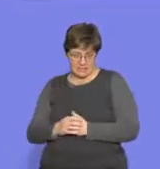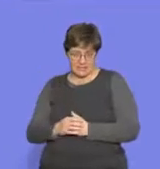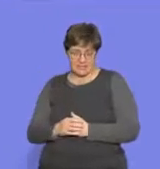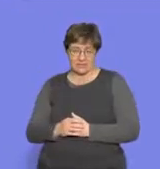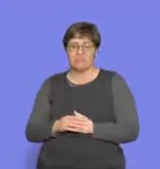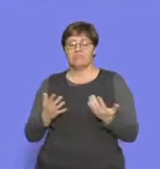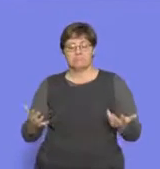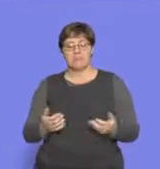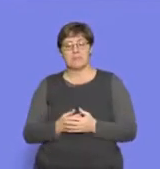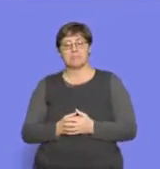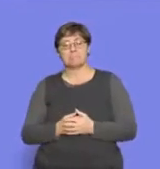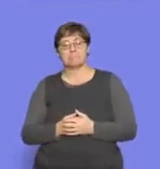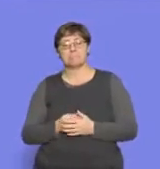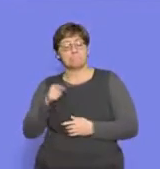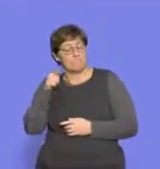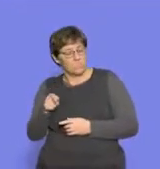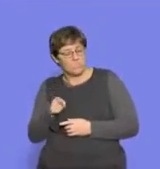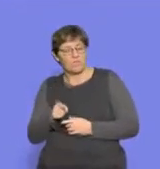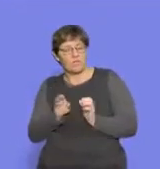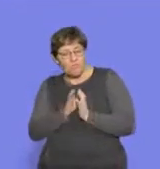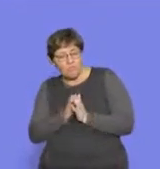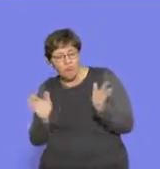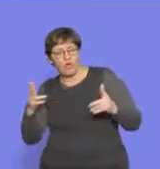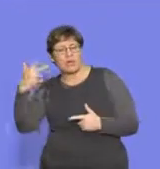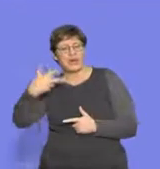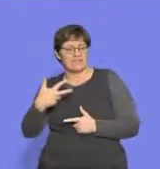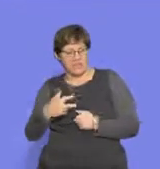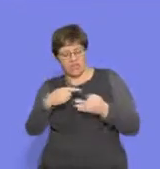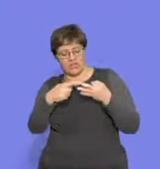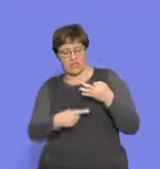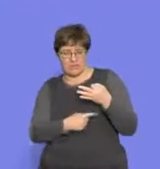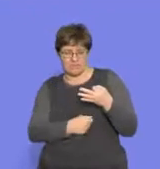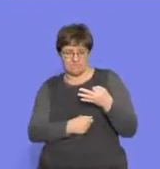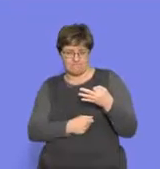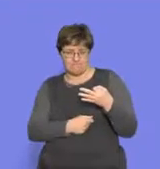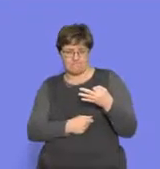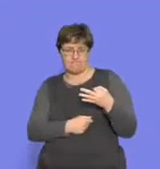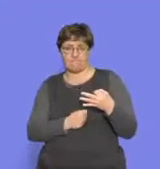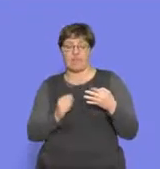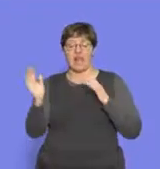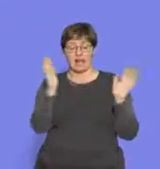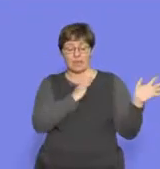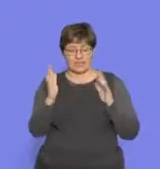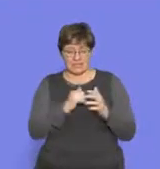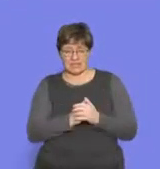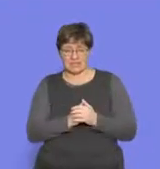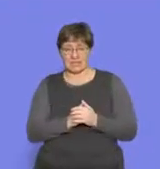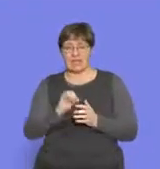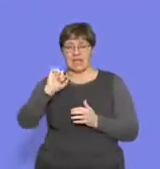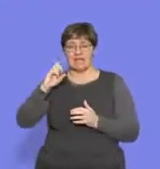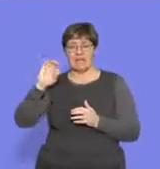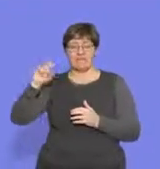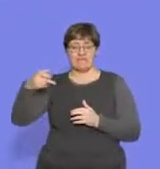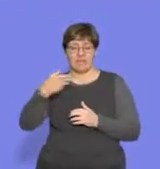the non-living components, and these can be broadly classified into the climatic conditions, the edaphic